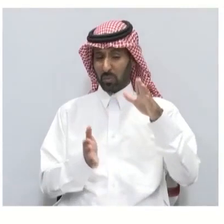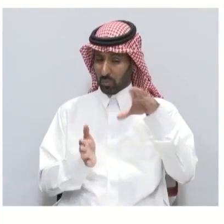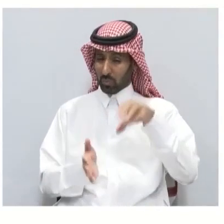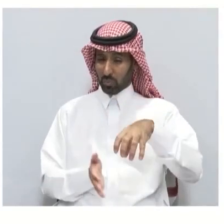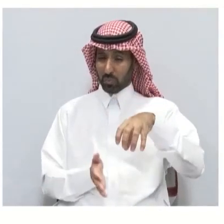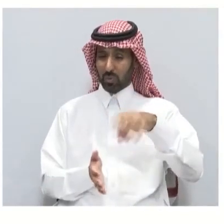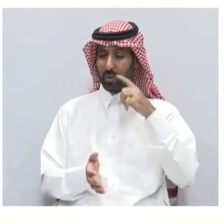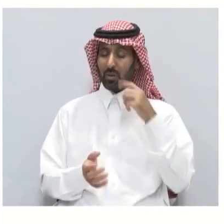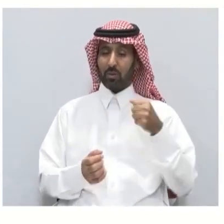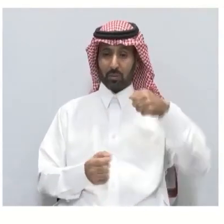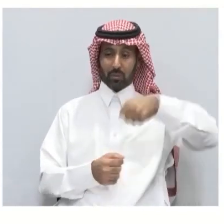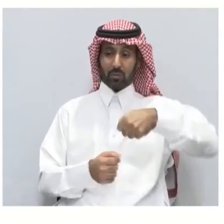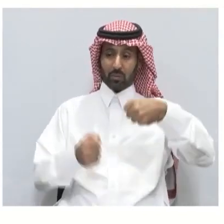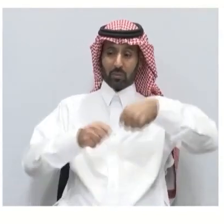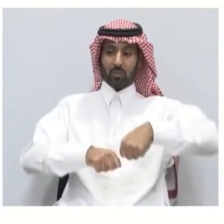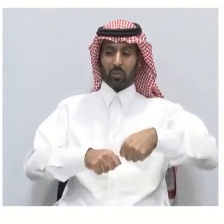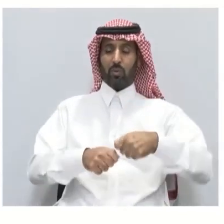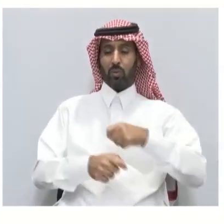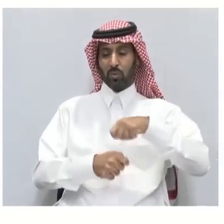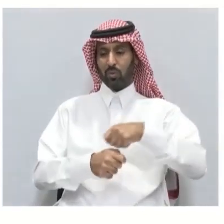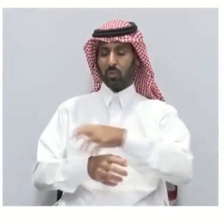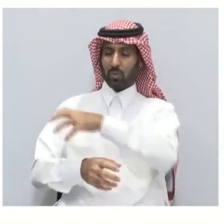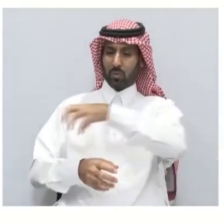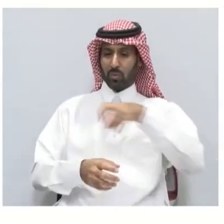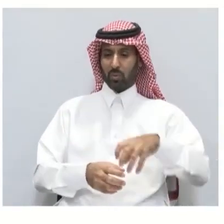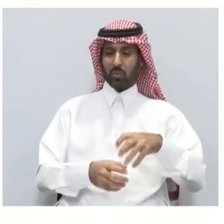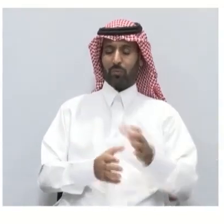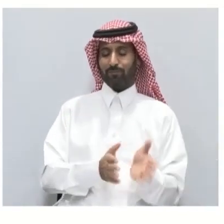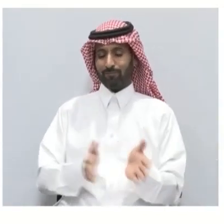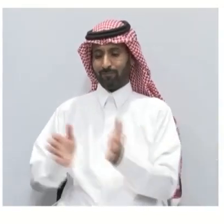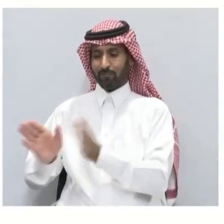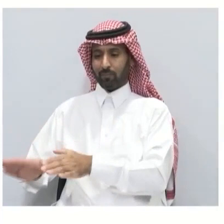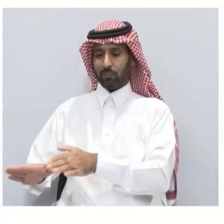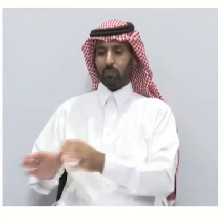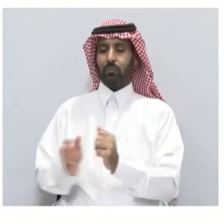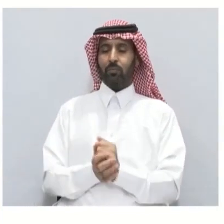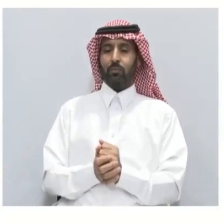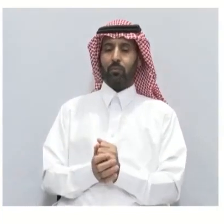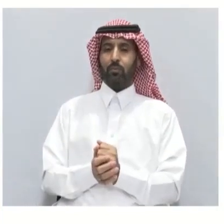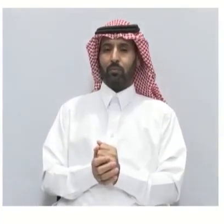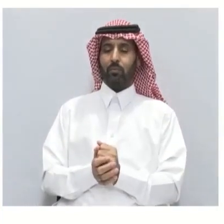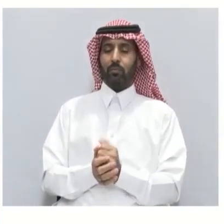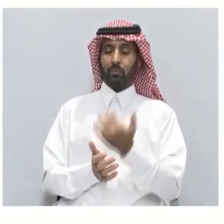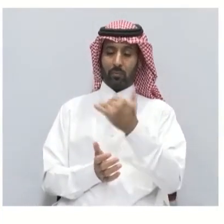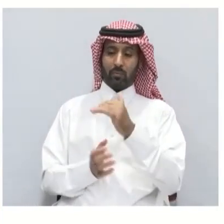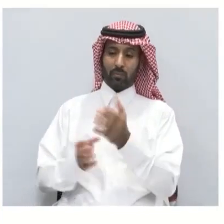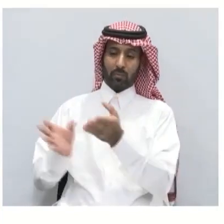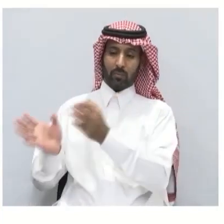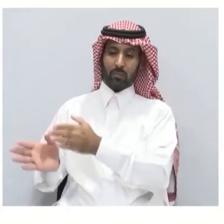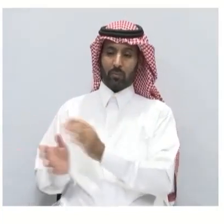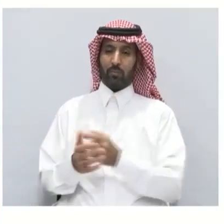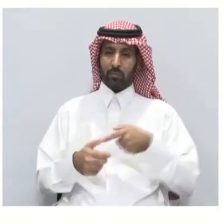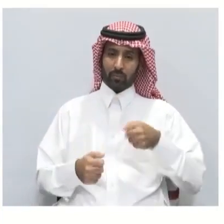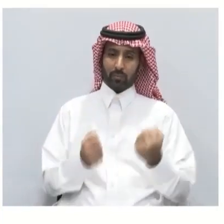so small that it could not carry all of the cash, and the robbers were forced to abandon more than half of it.